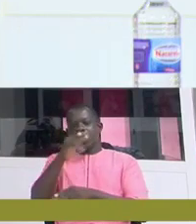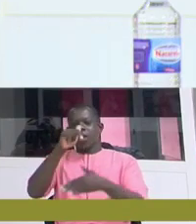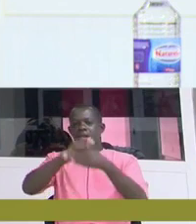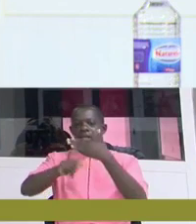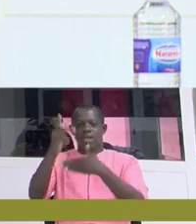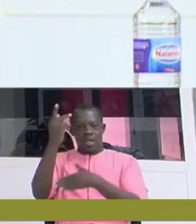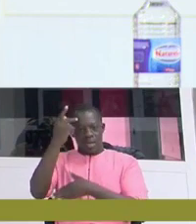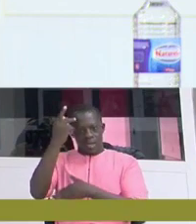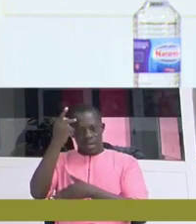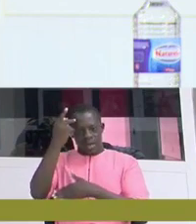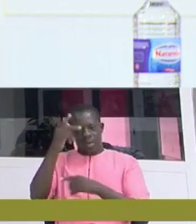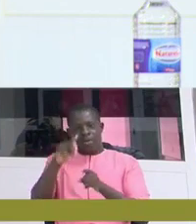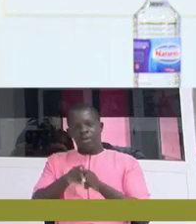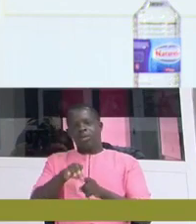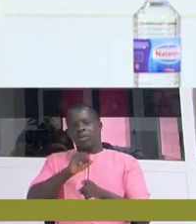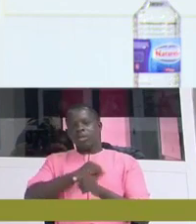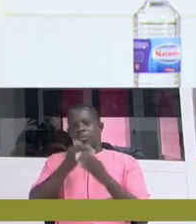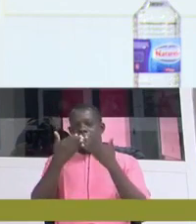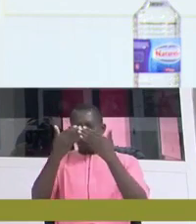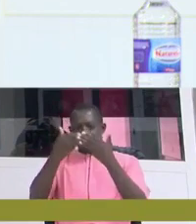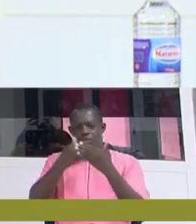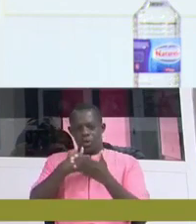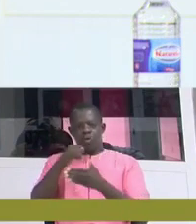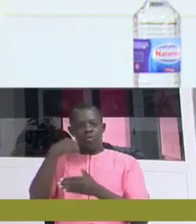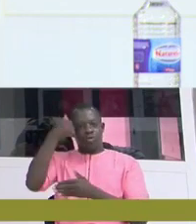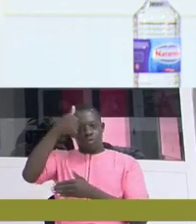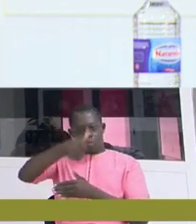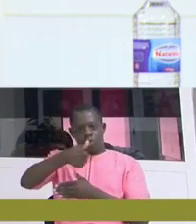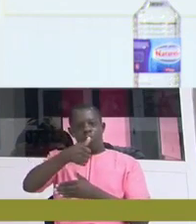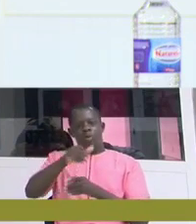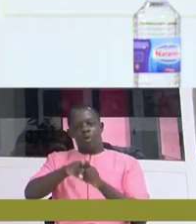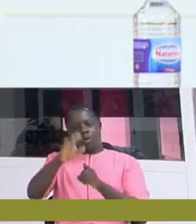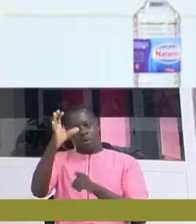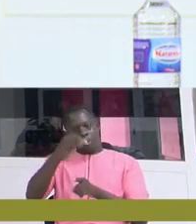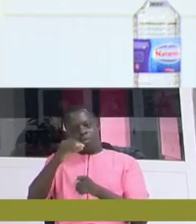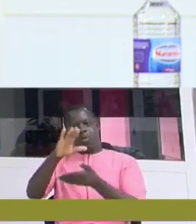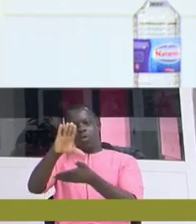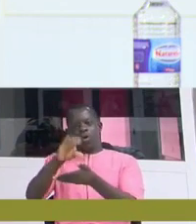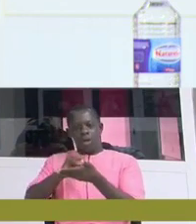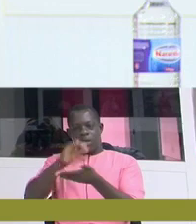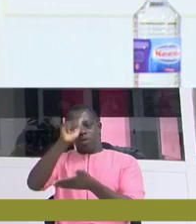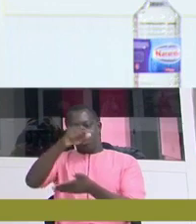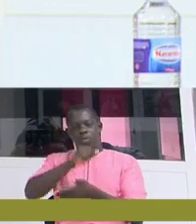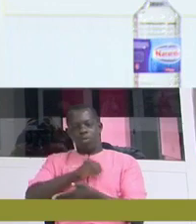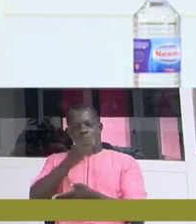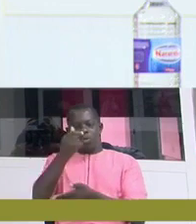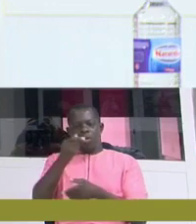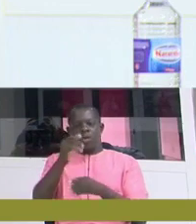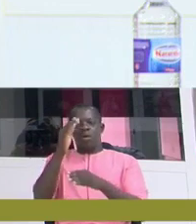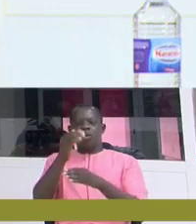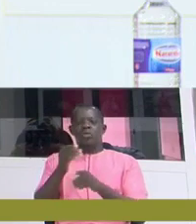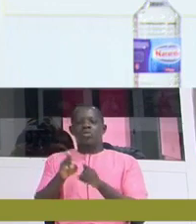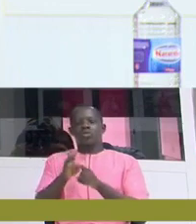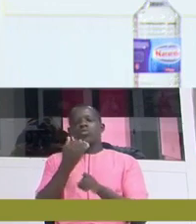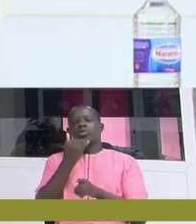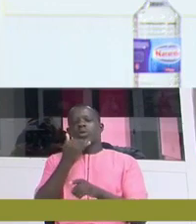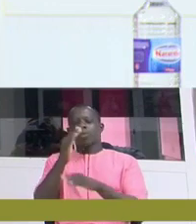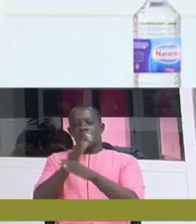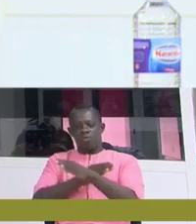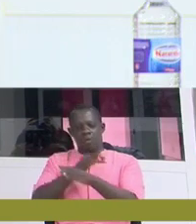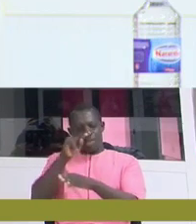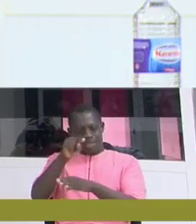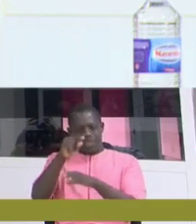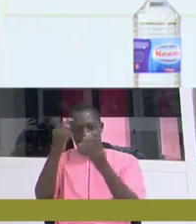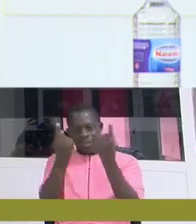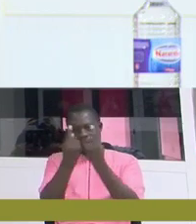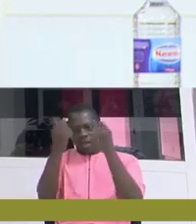said, I am in Kanilai. Akonya Sama. He said, tomorrow. Isinele Kodokam. You can come for your money. Staffurlai, Janu Obekela. Sorry,